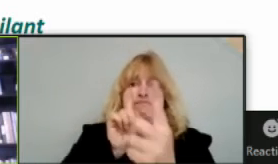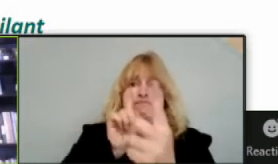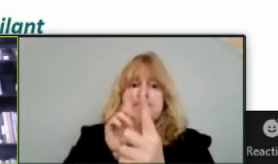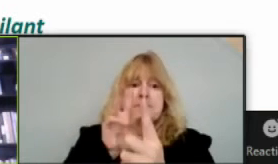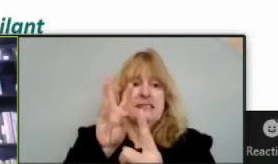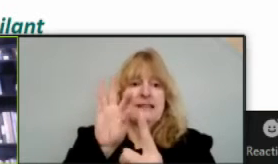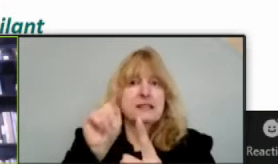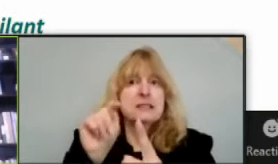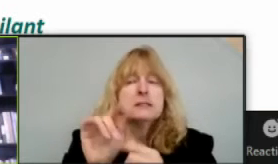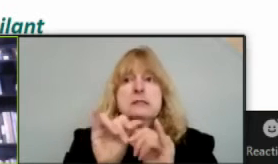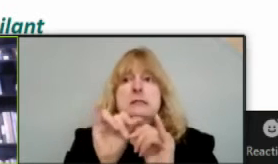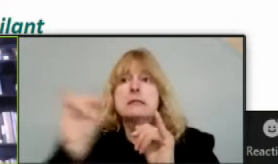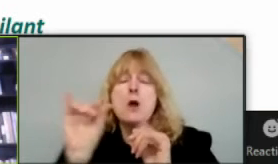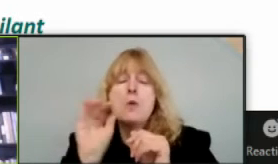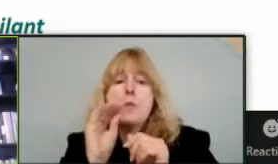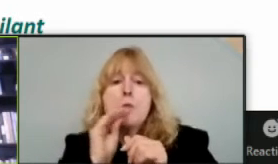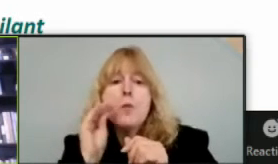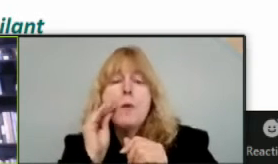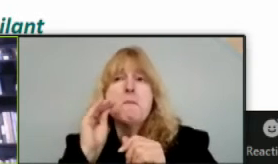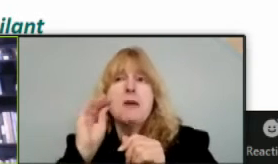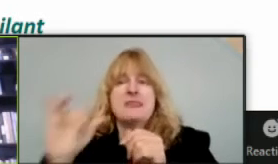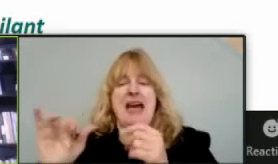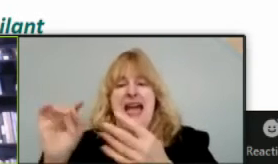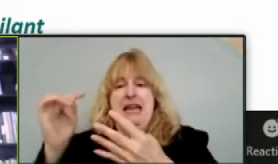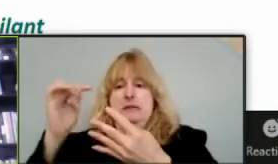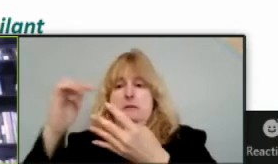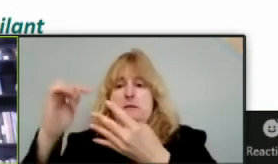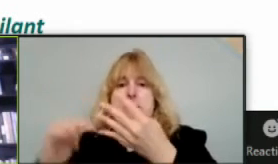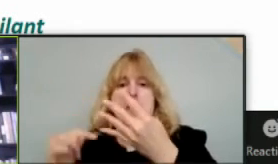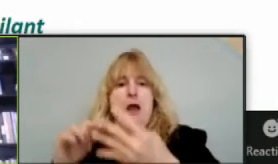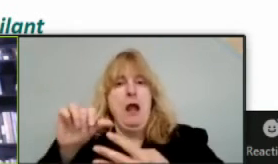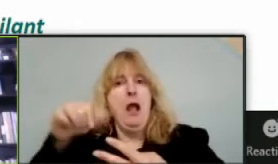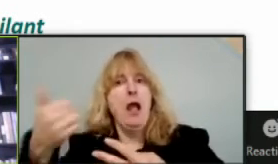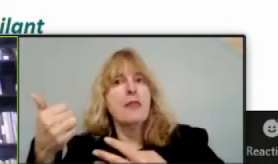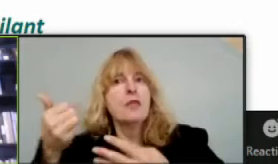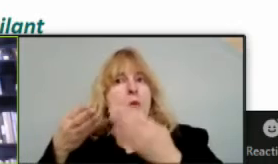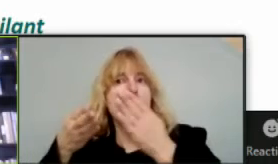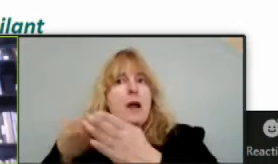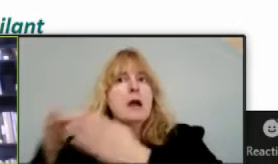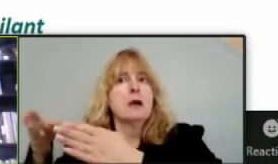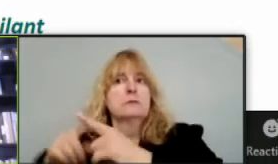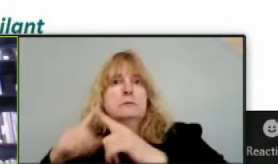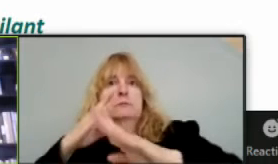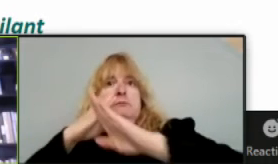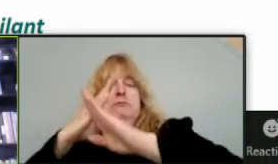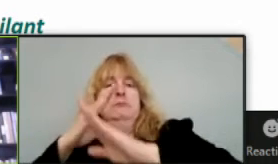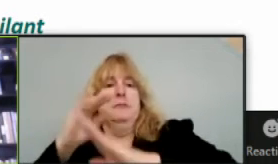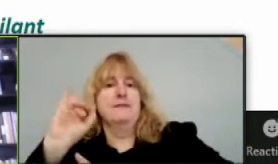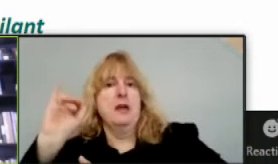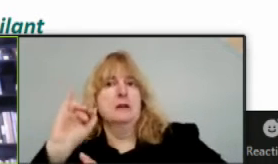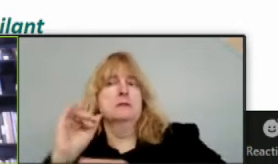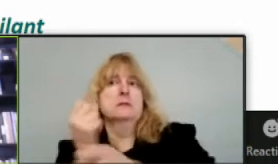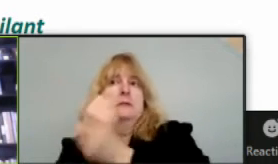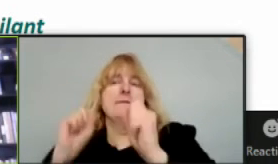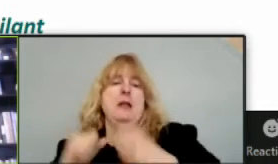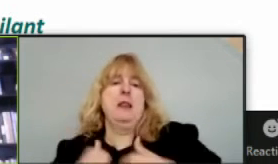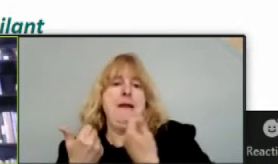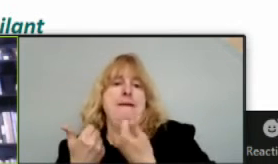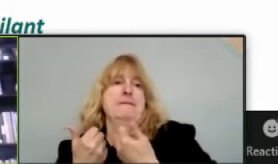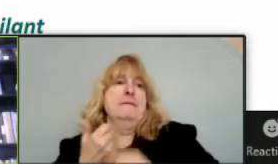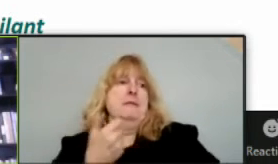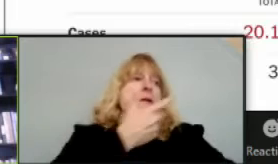staying home are the more effective ways to block infection and to save lives than the vaccines at this